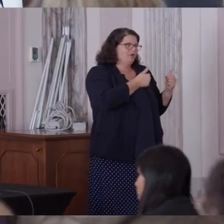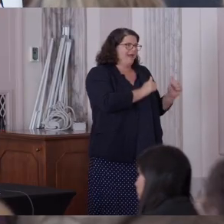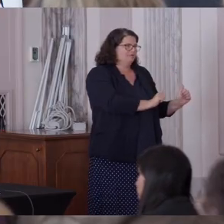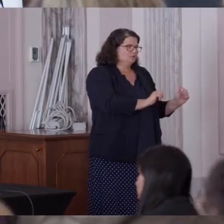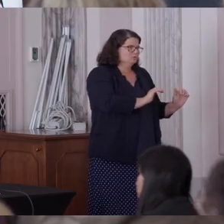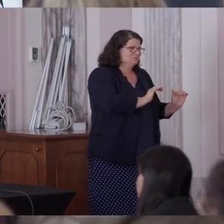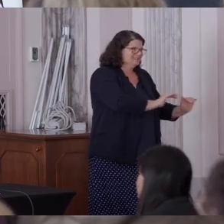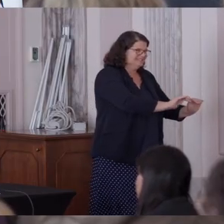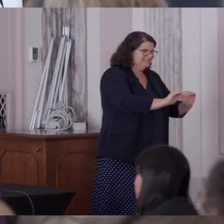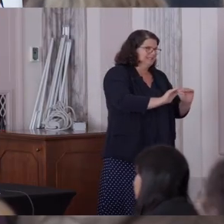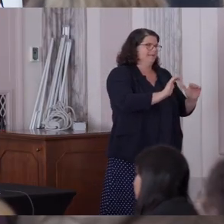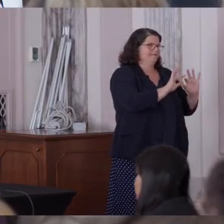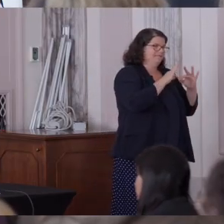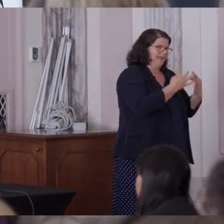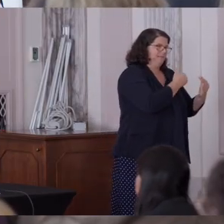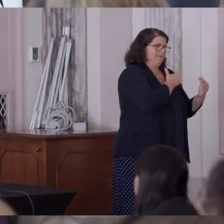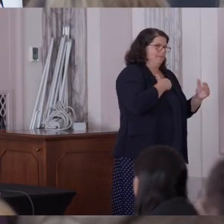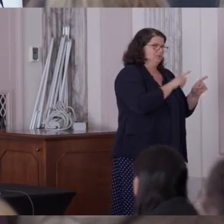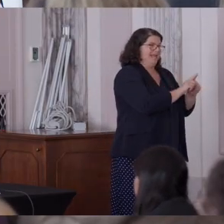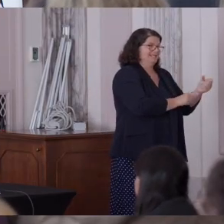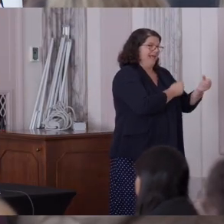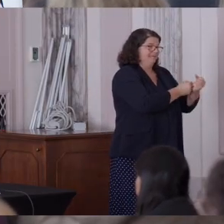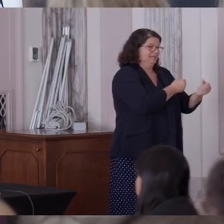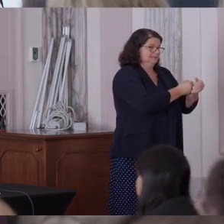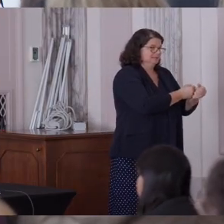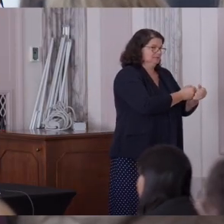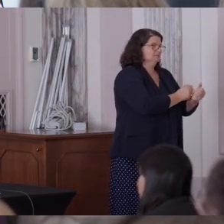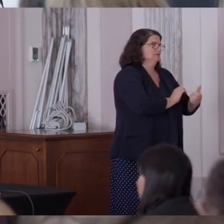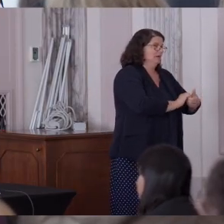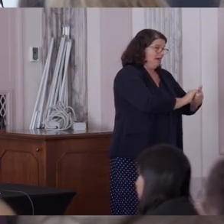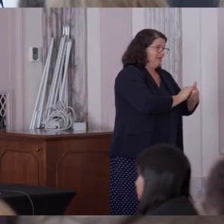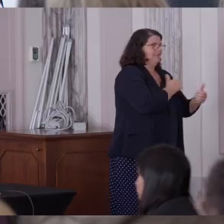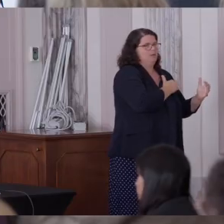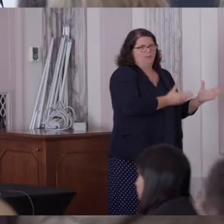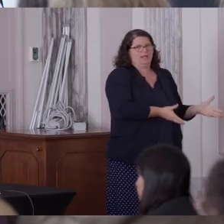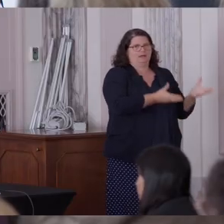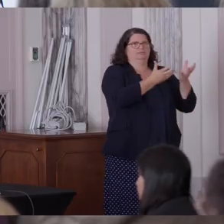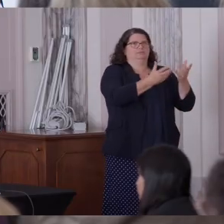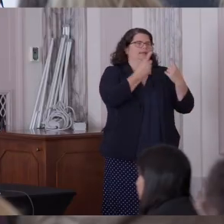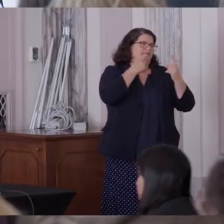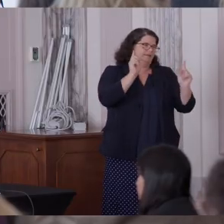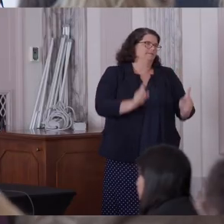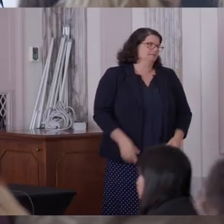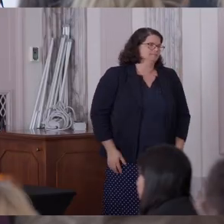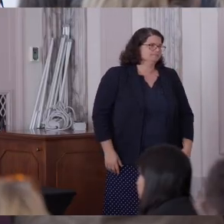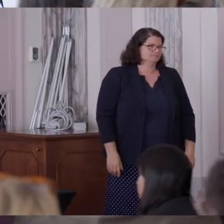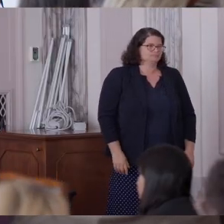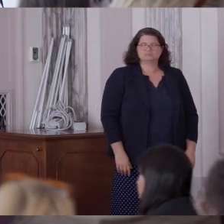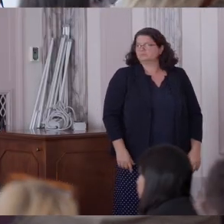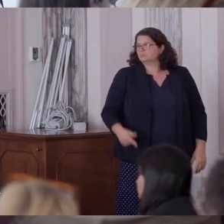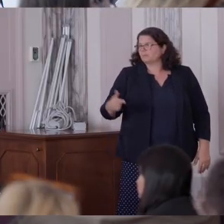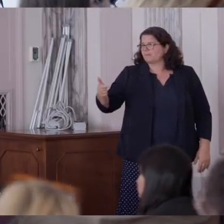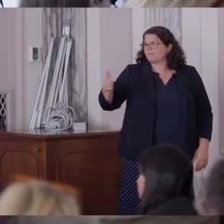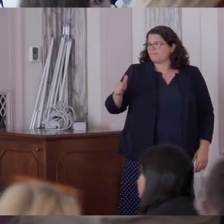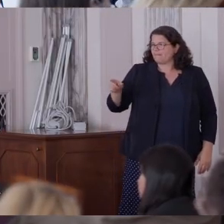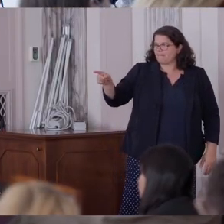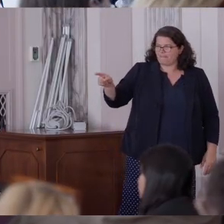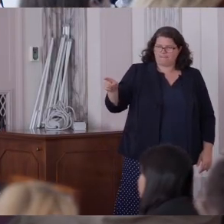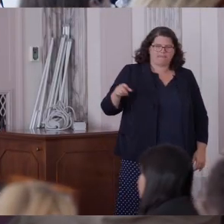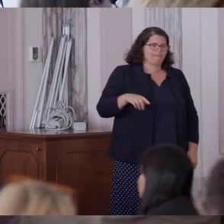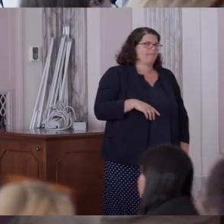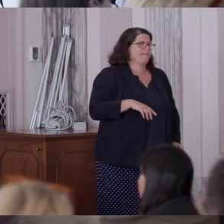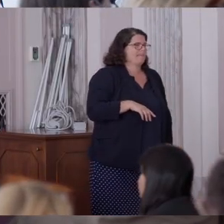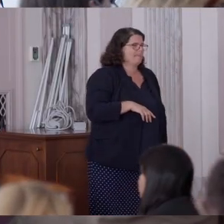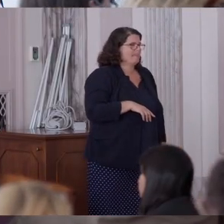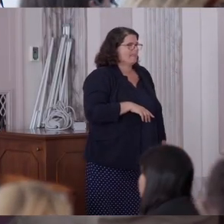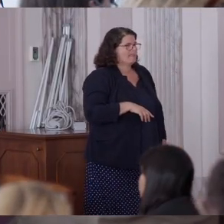those kinds of advocates so that we could also be effective and they make them more effective. I'd say I'd add a couple of things to that. Definitely